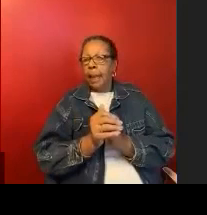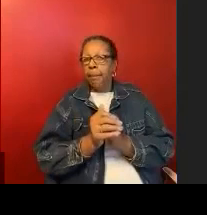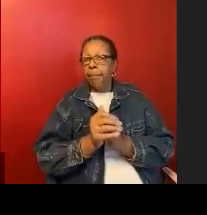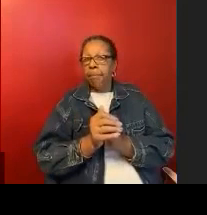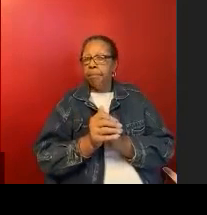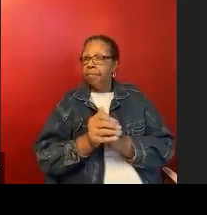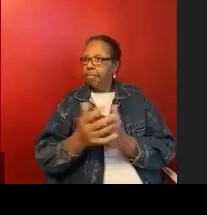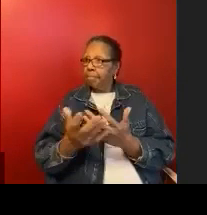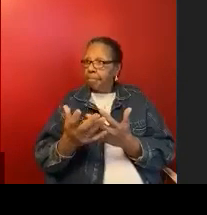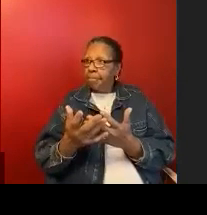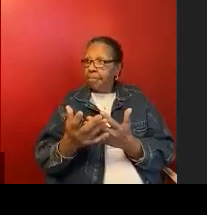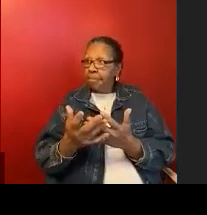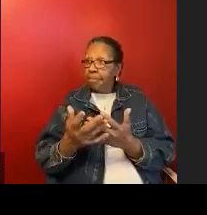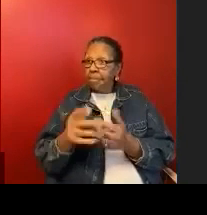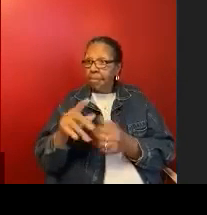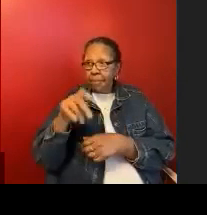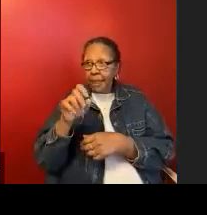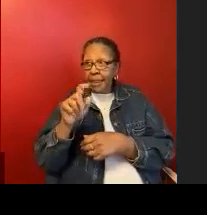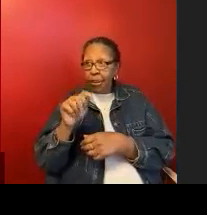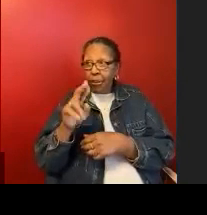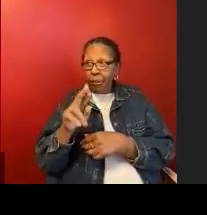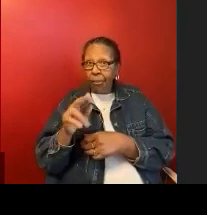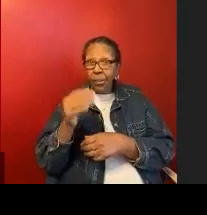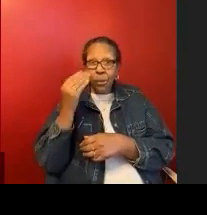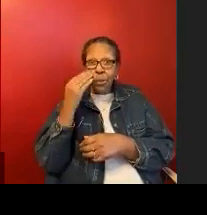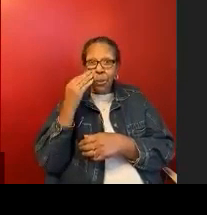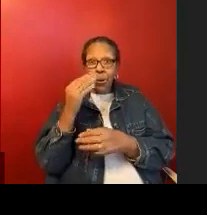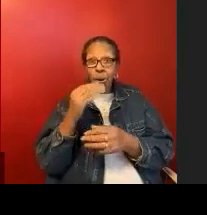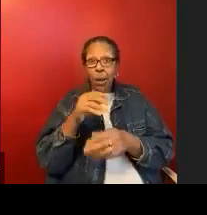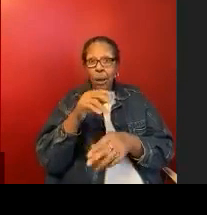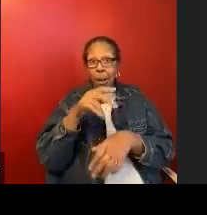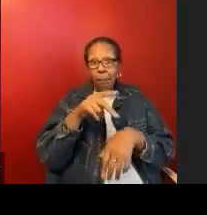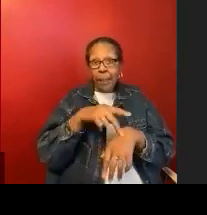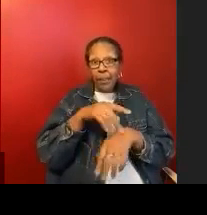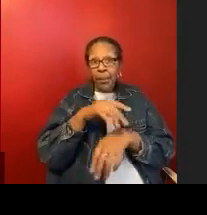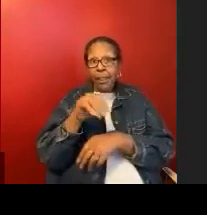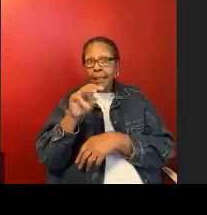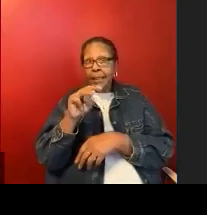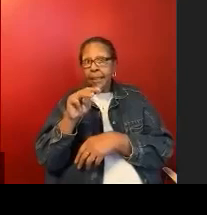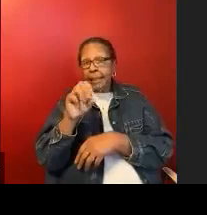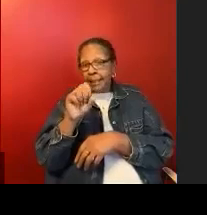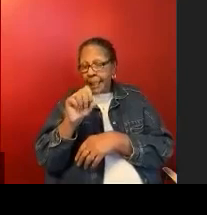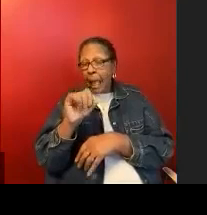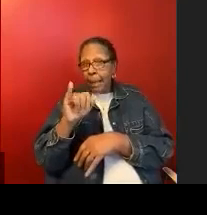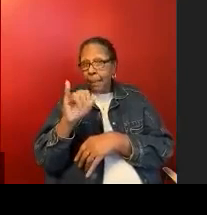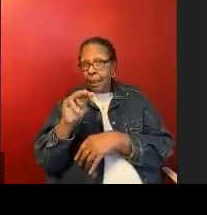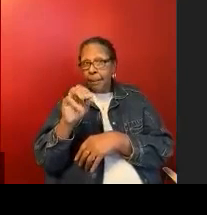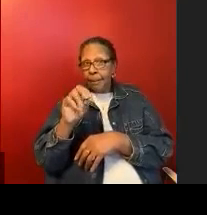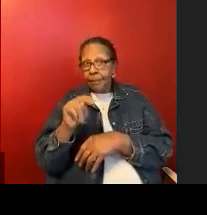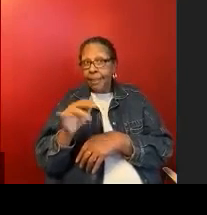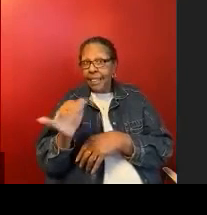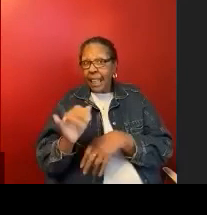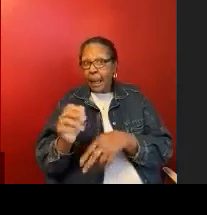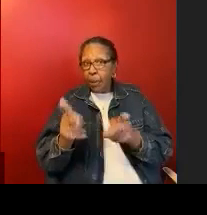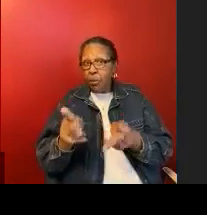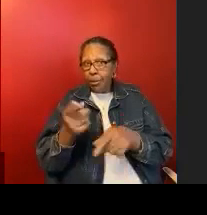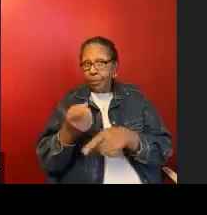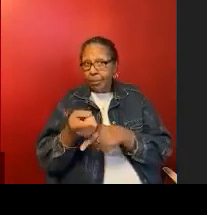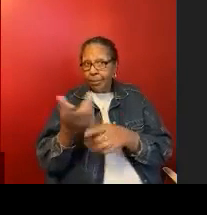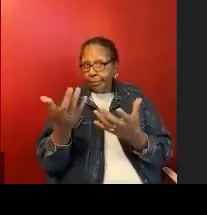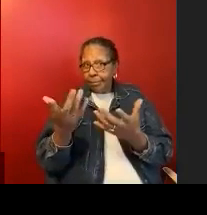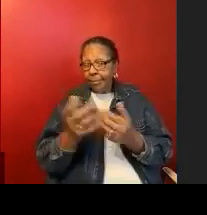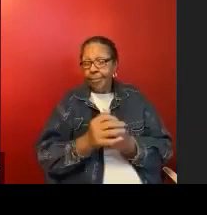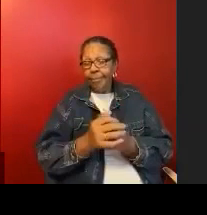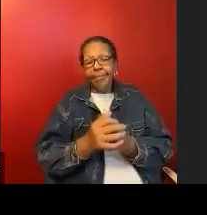Peter. Did you know Peter and Simon were the same people? I accept some people's heads are not nodding, yeah. So, and there